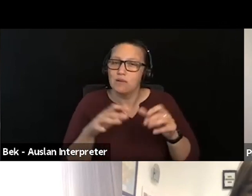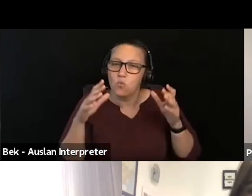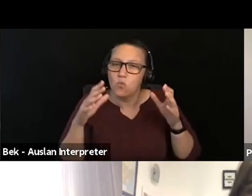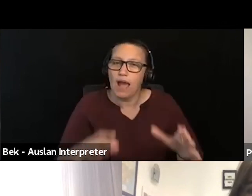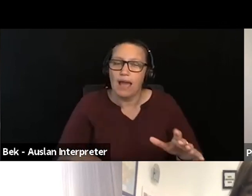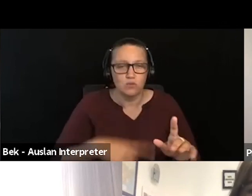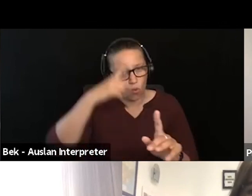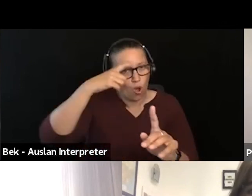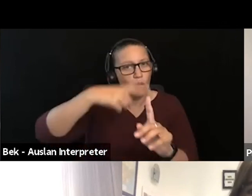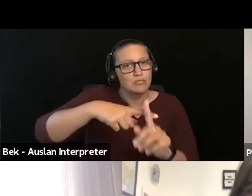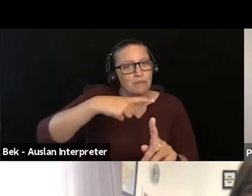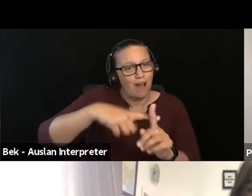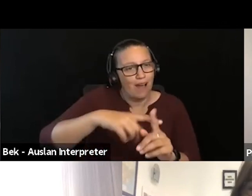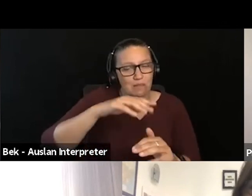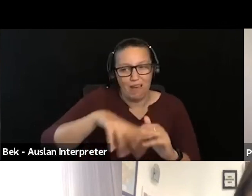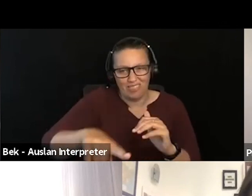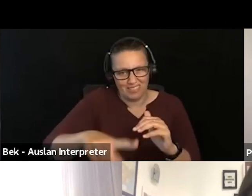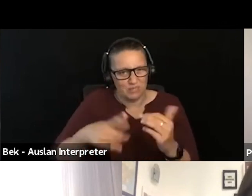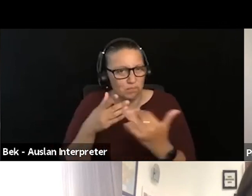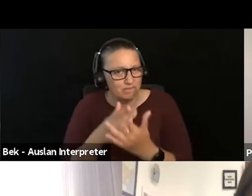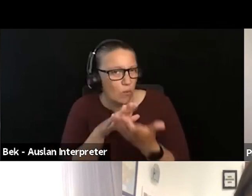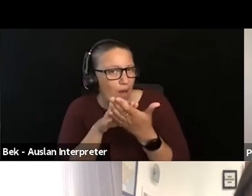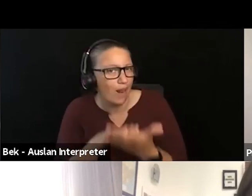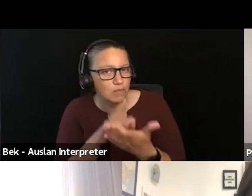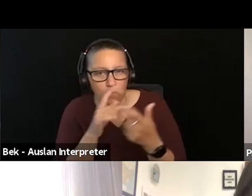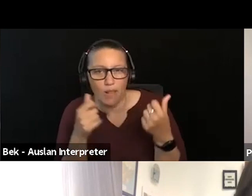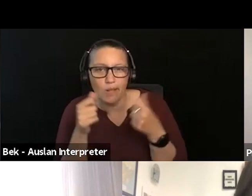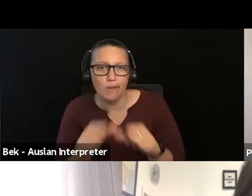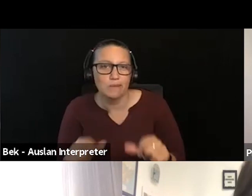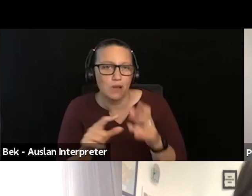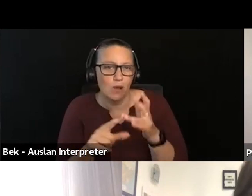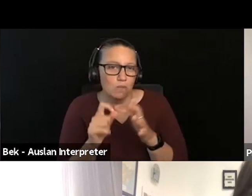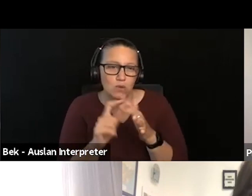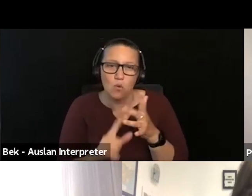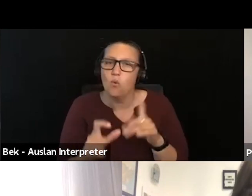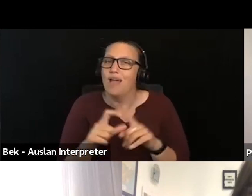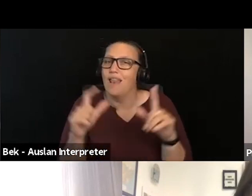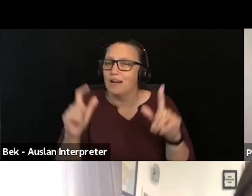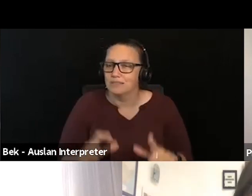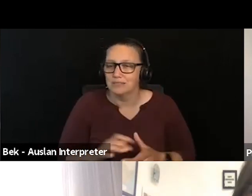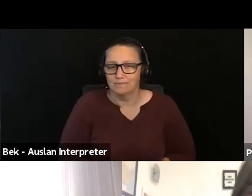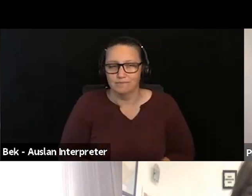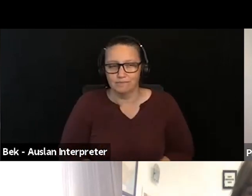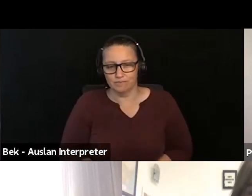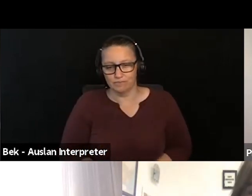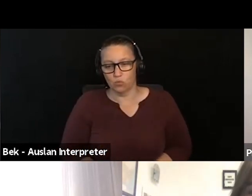the delivery of this intervention. In particular, disaggregating the model by drug,